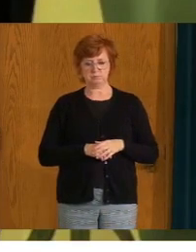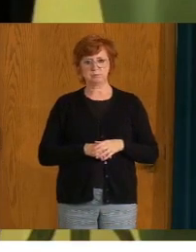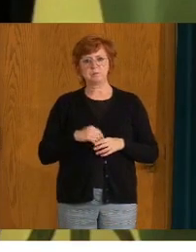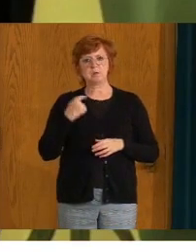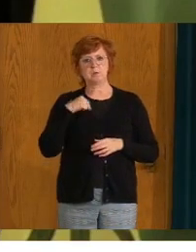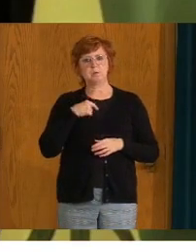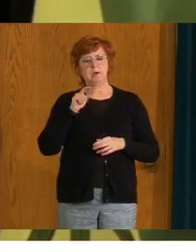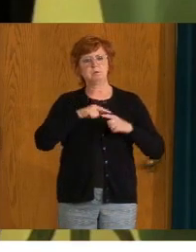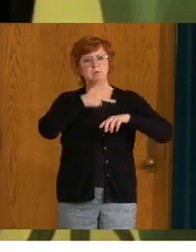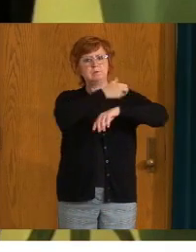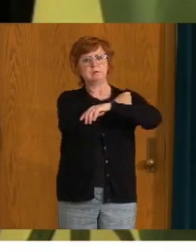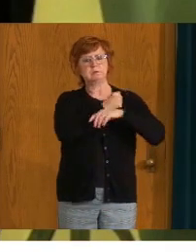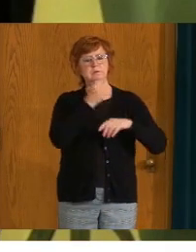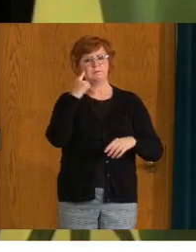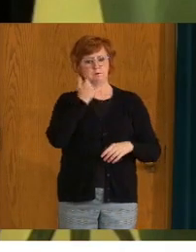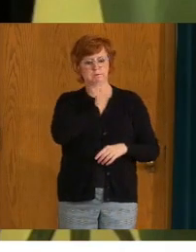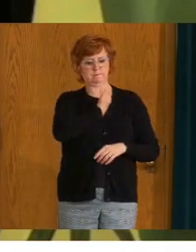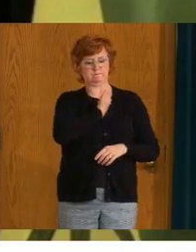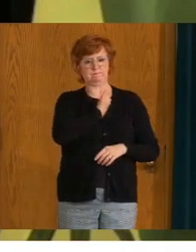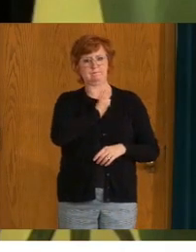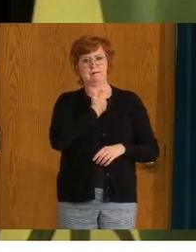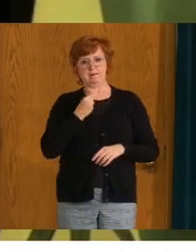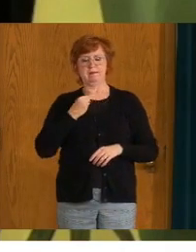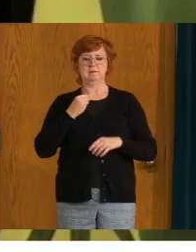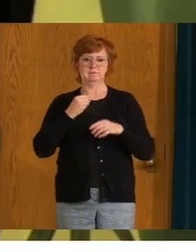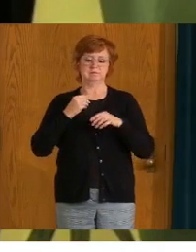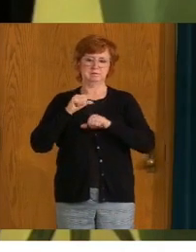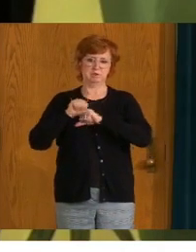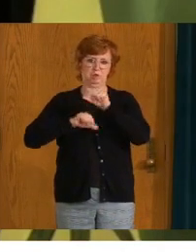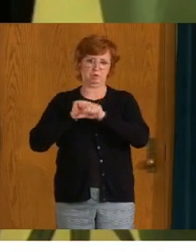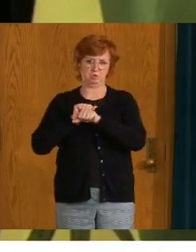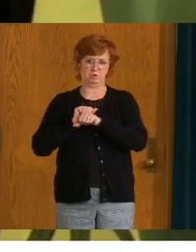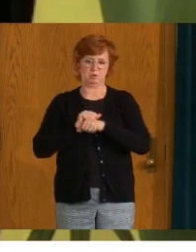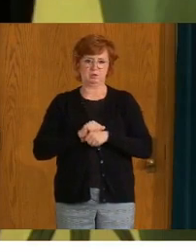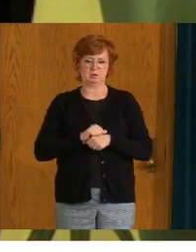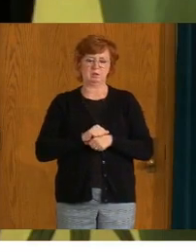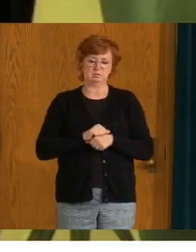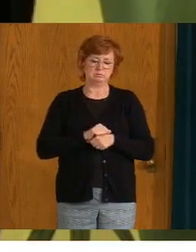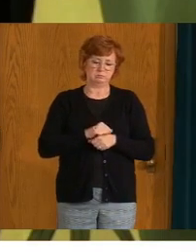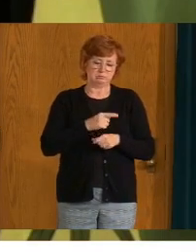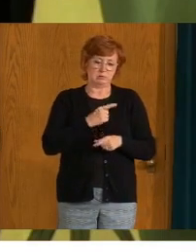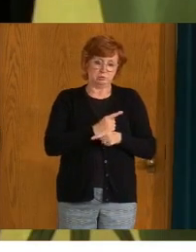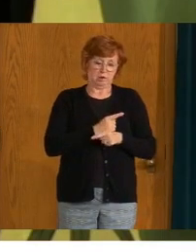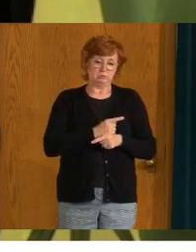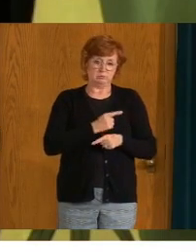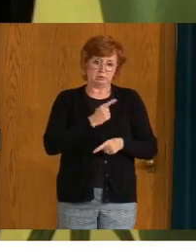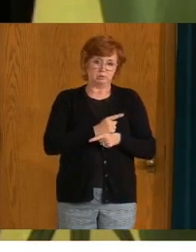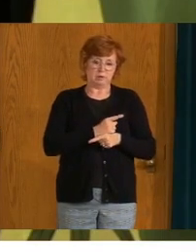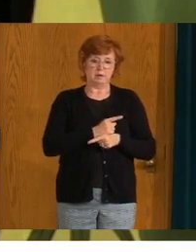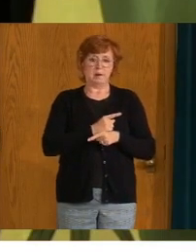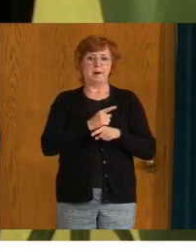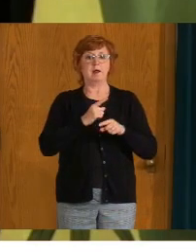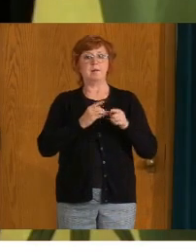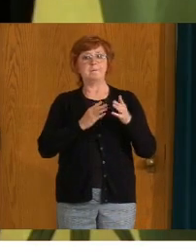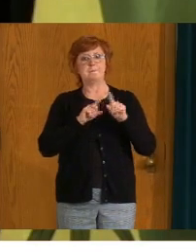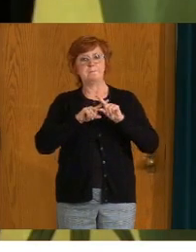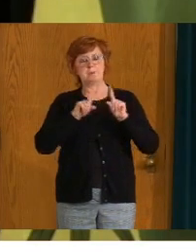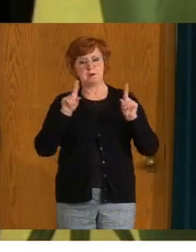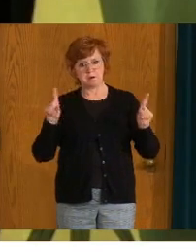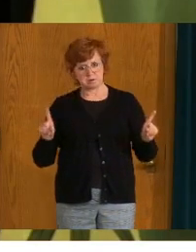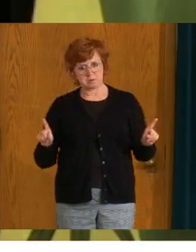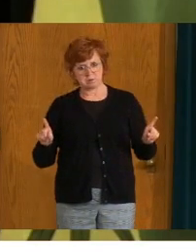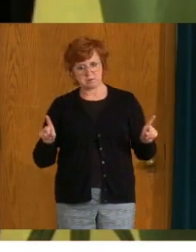those around us safe. That's still true to a degree. But now as we learn to live with COVID, I think it's fair to say you need to consider